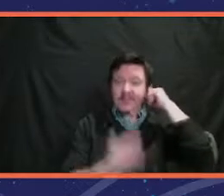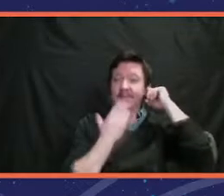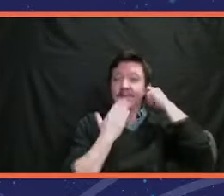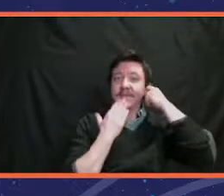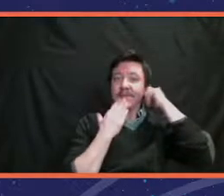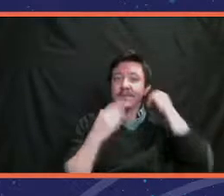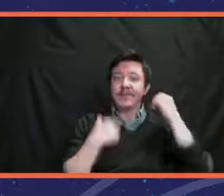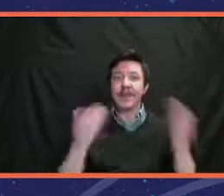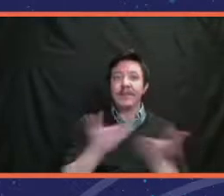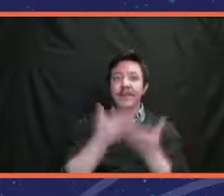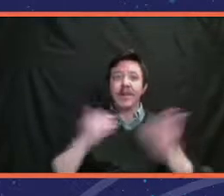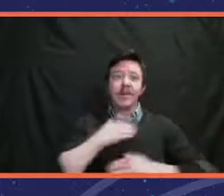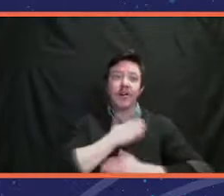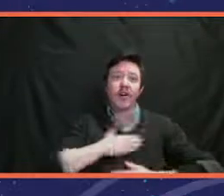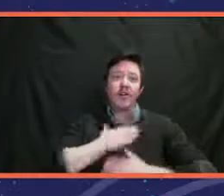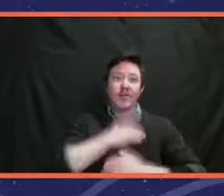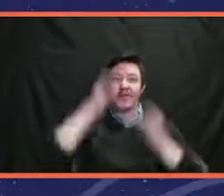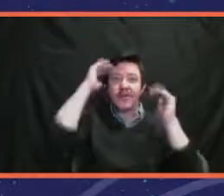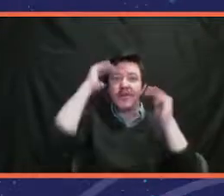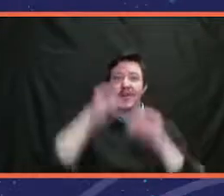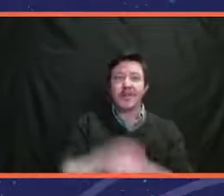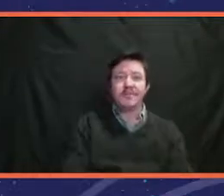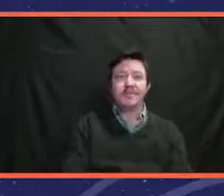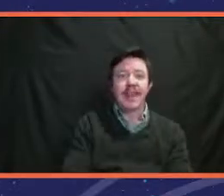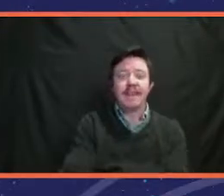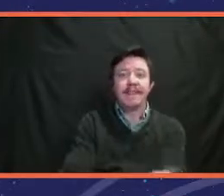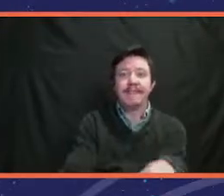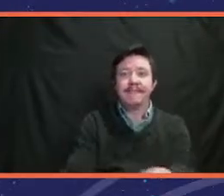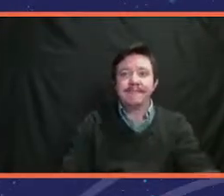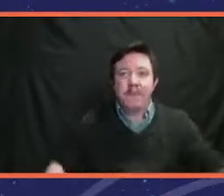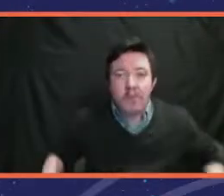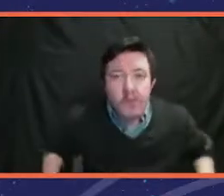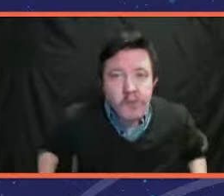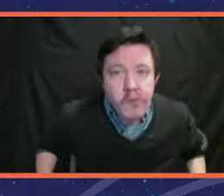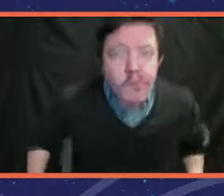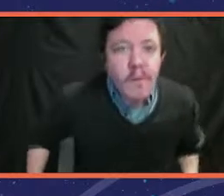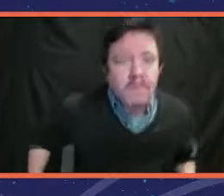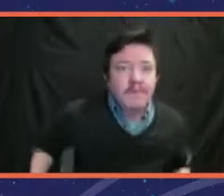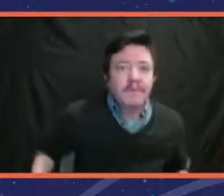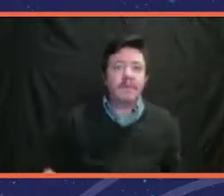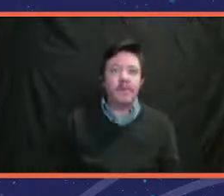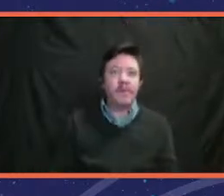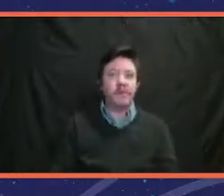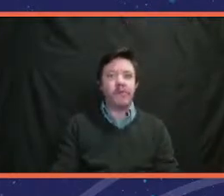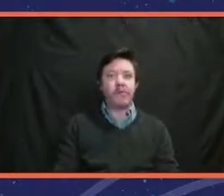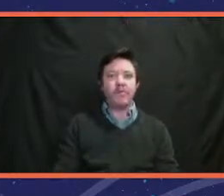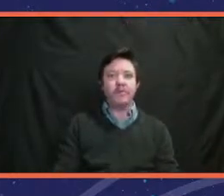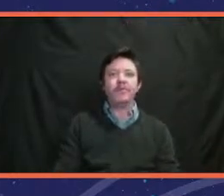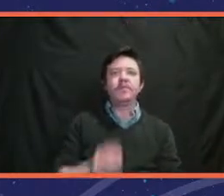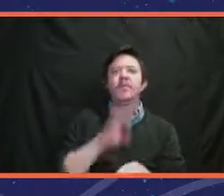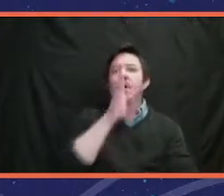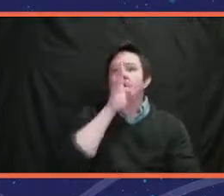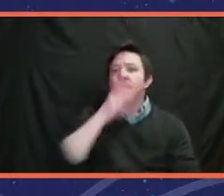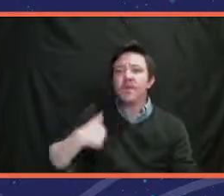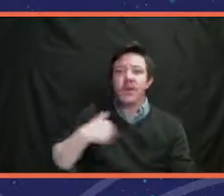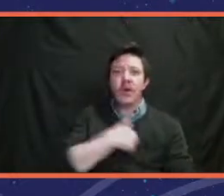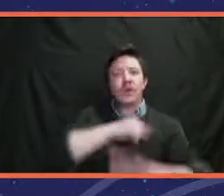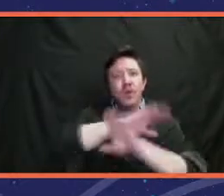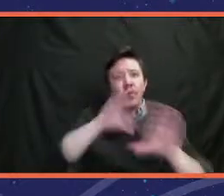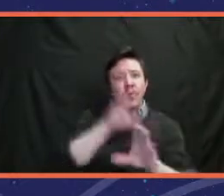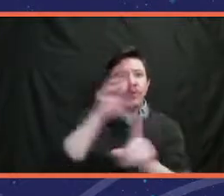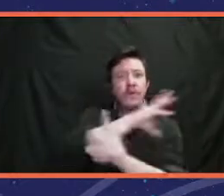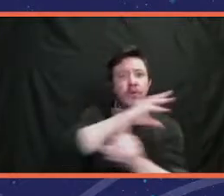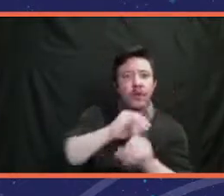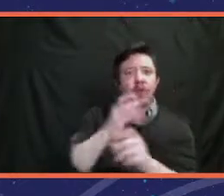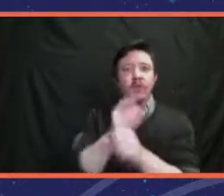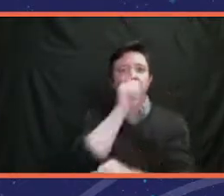enjoy the video. You see, we do it for the culture. Make sure our people know their rights just to make sure that our people are all right. Yes, we do